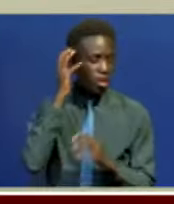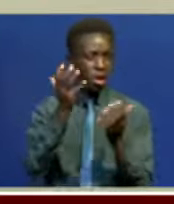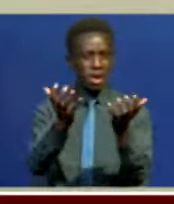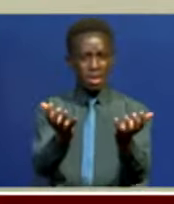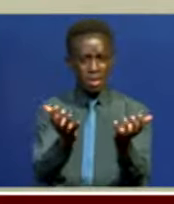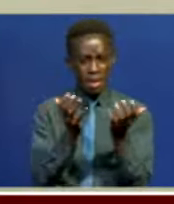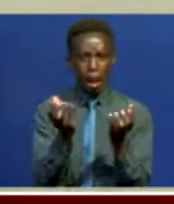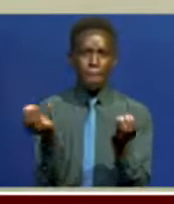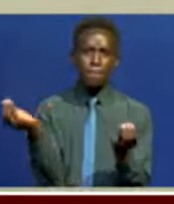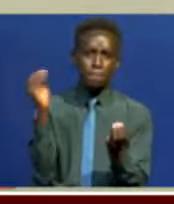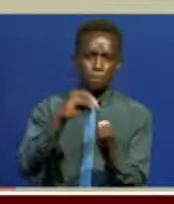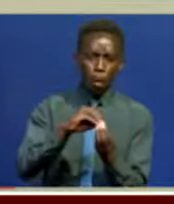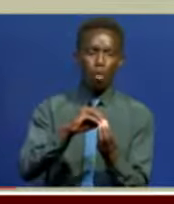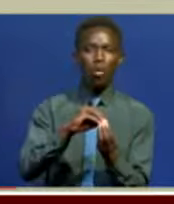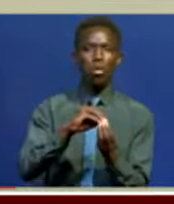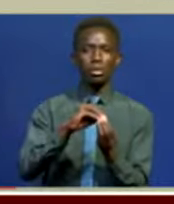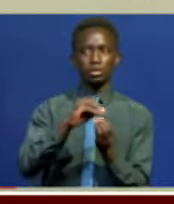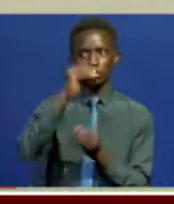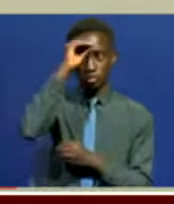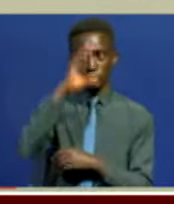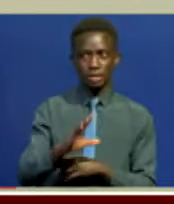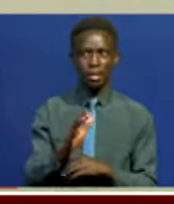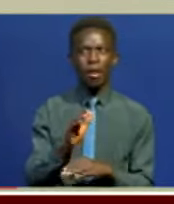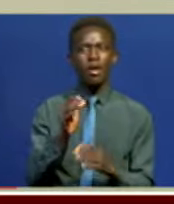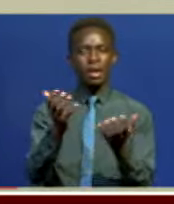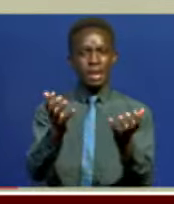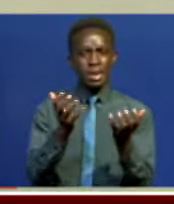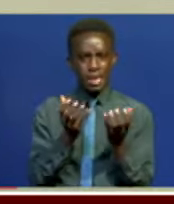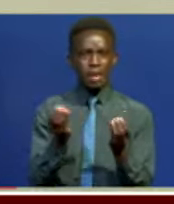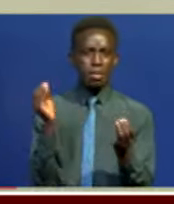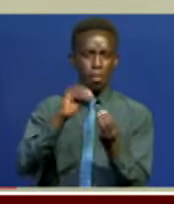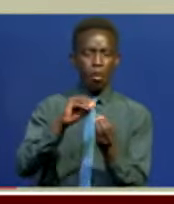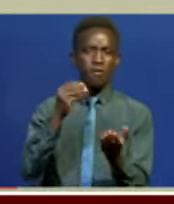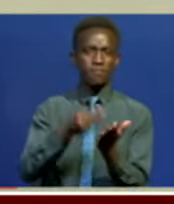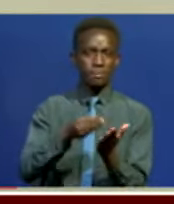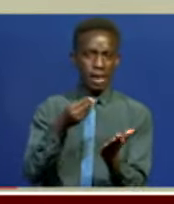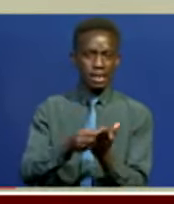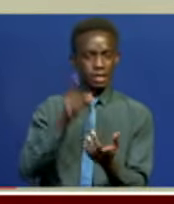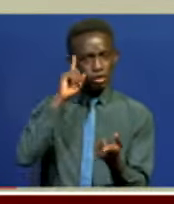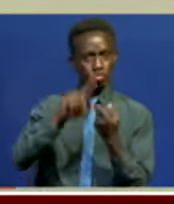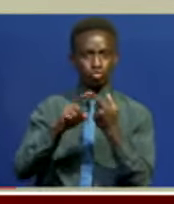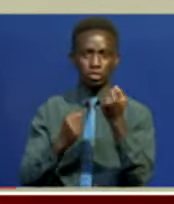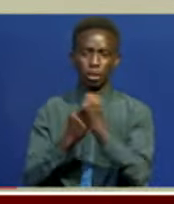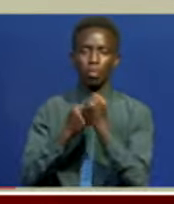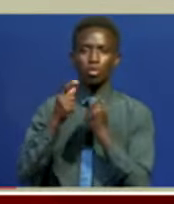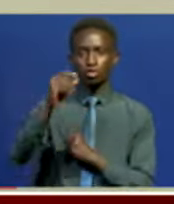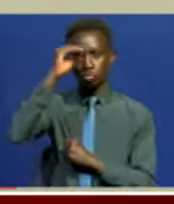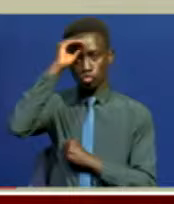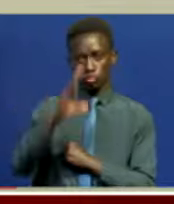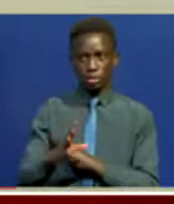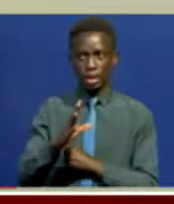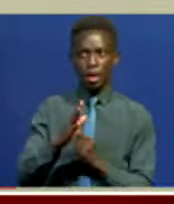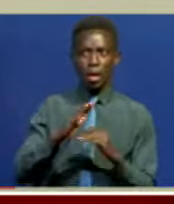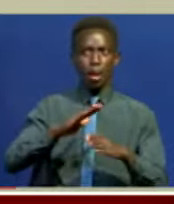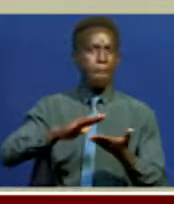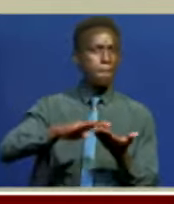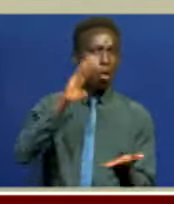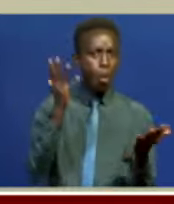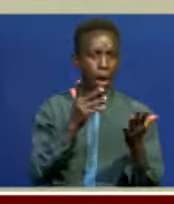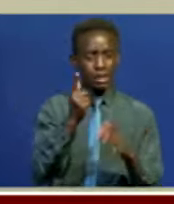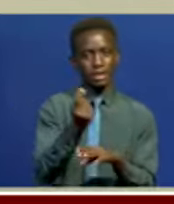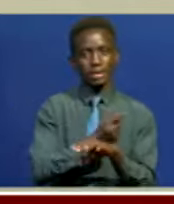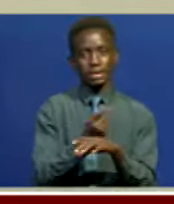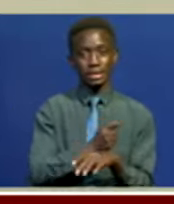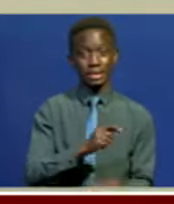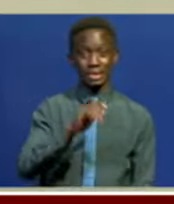require enhanced budgetary allocations to support these students, especially in training. The CBET courses